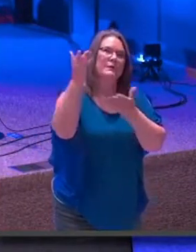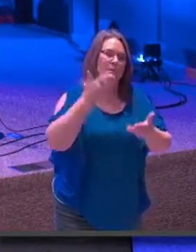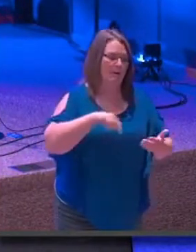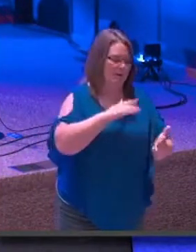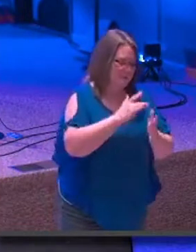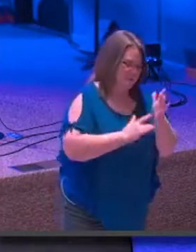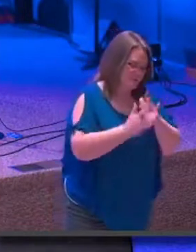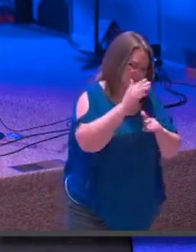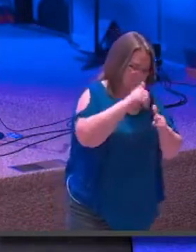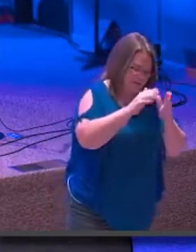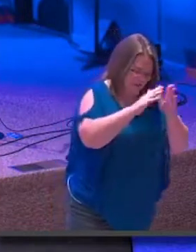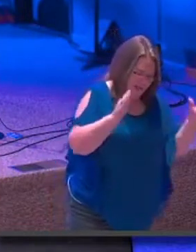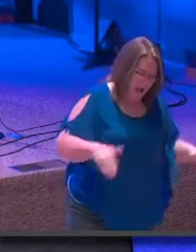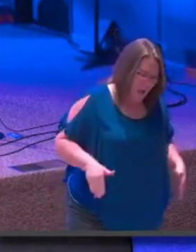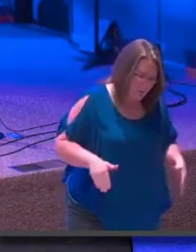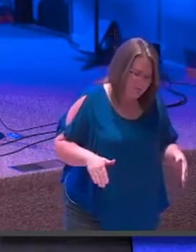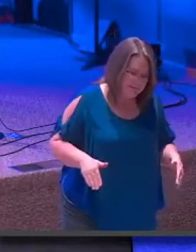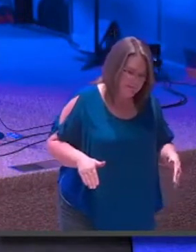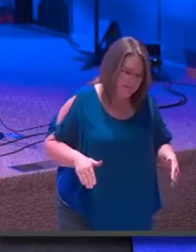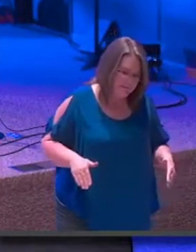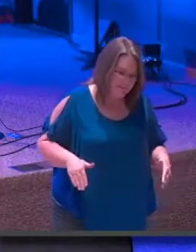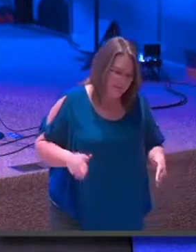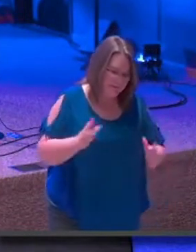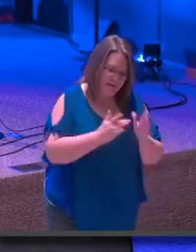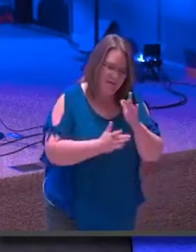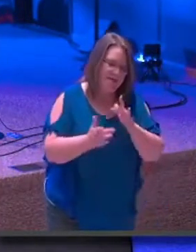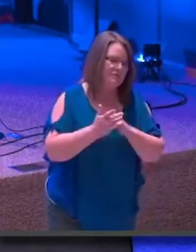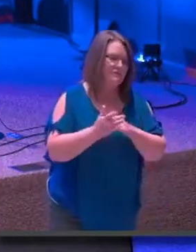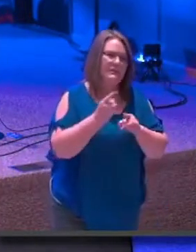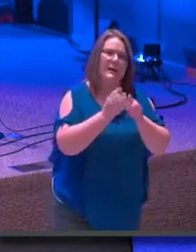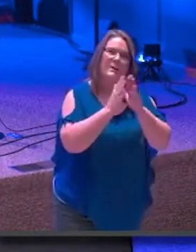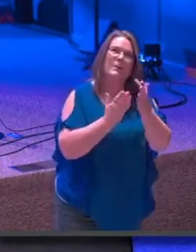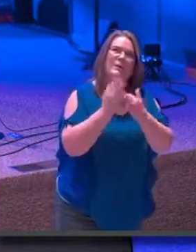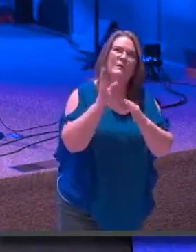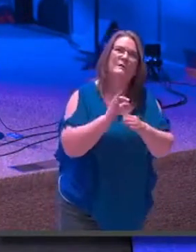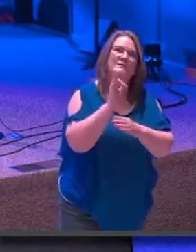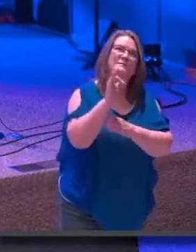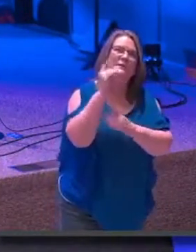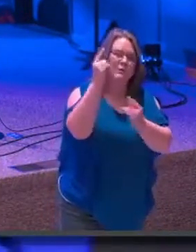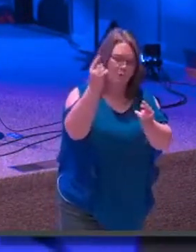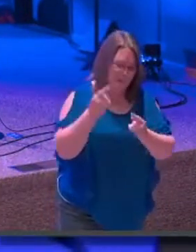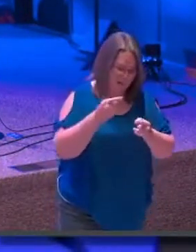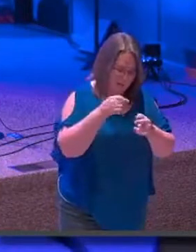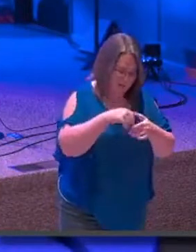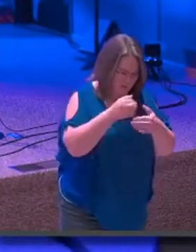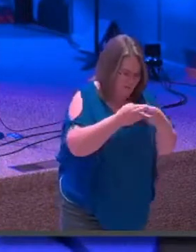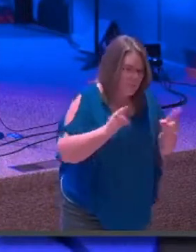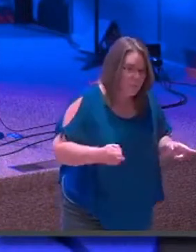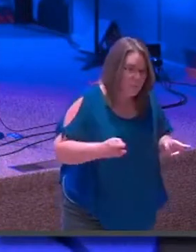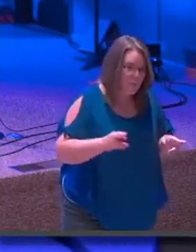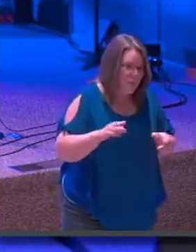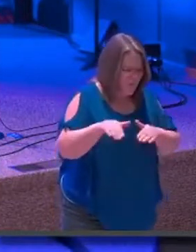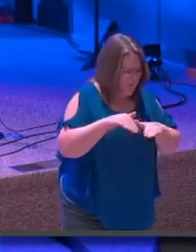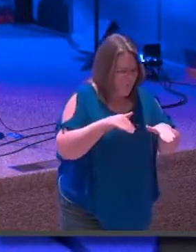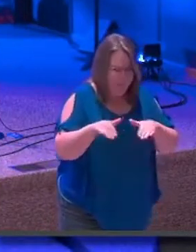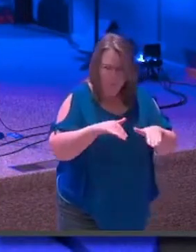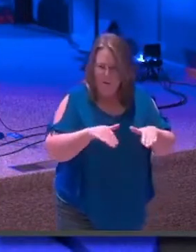this house. Jesus, I just pray by your Spirit that you would come in this room. You walk up and down every